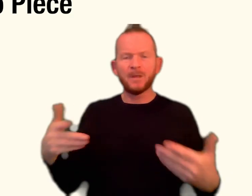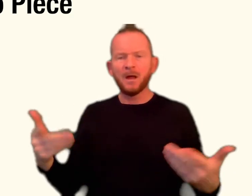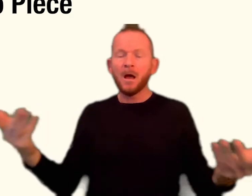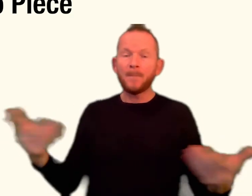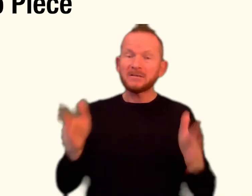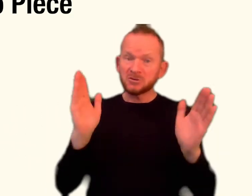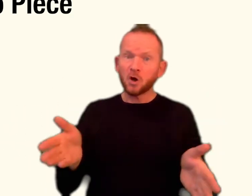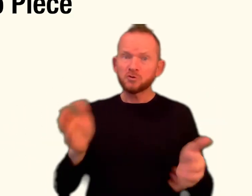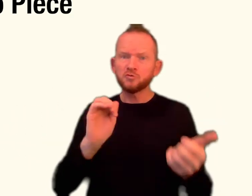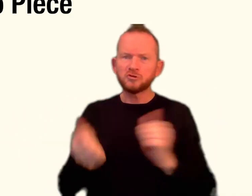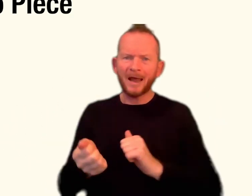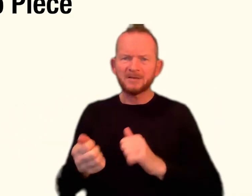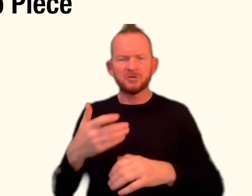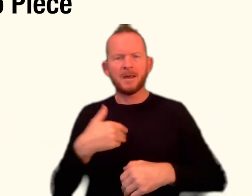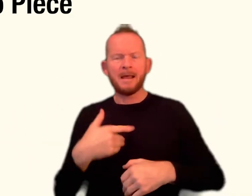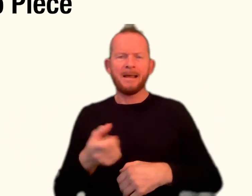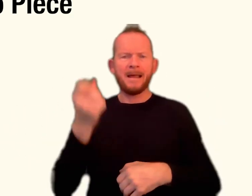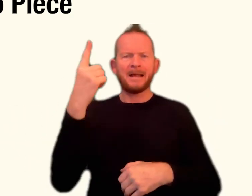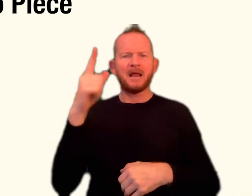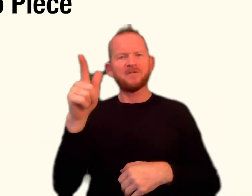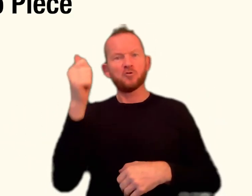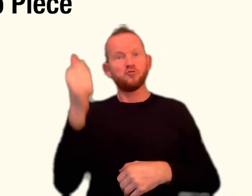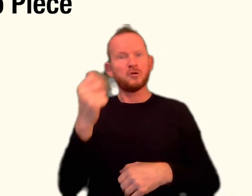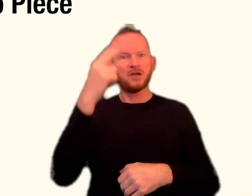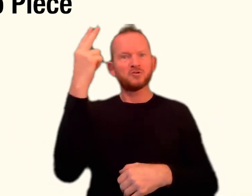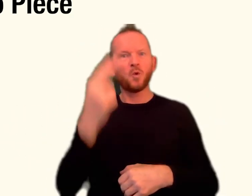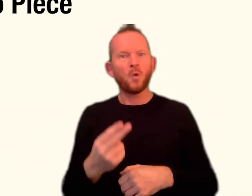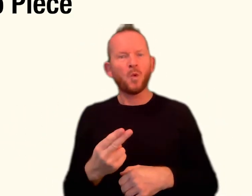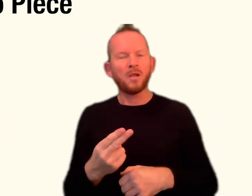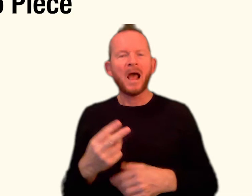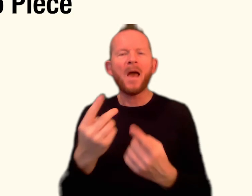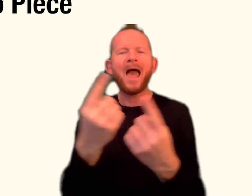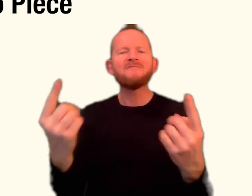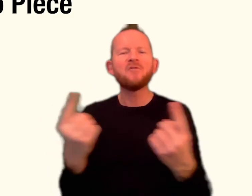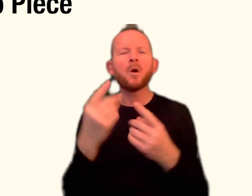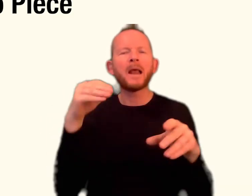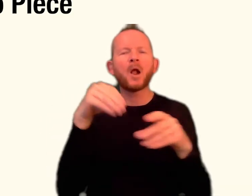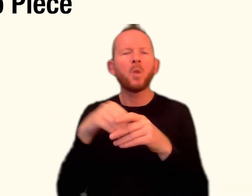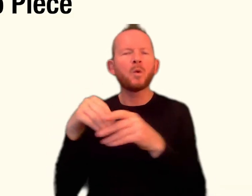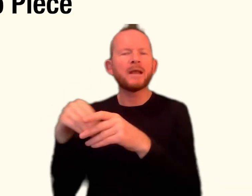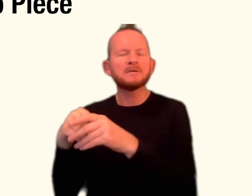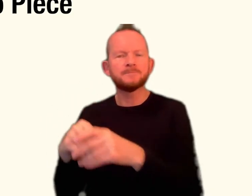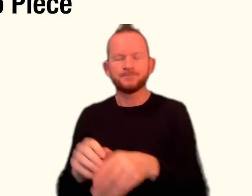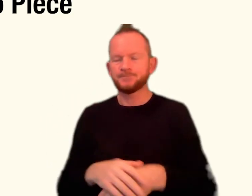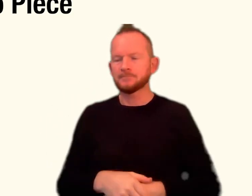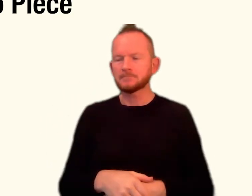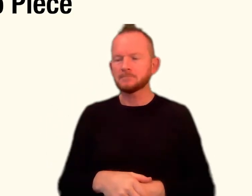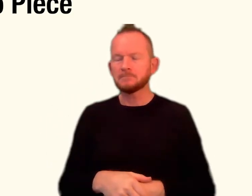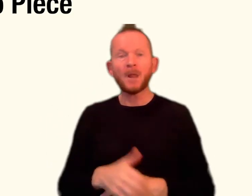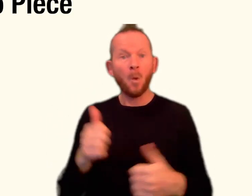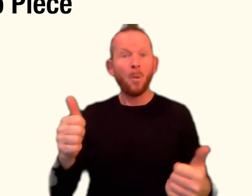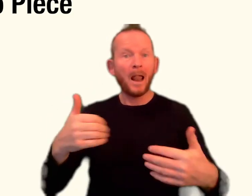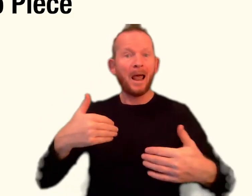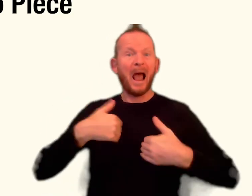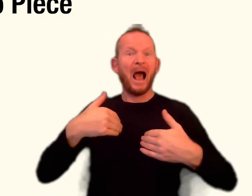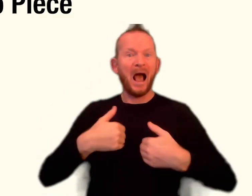has got to change, and an idea of a good school would be where everyone is included. Well, when I was at